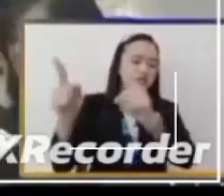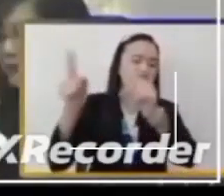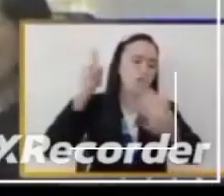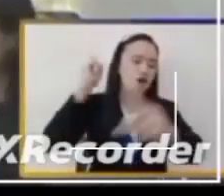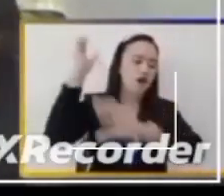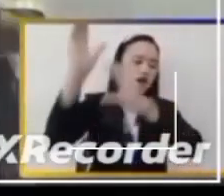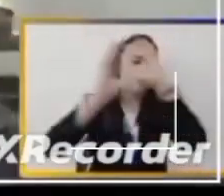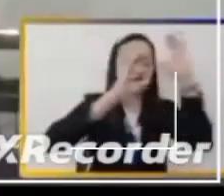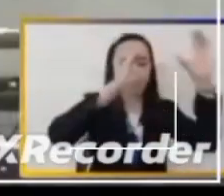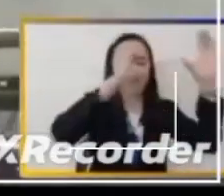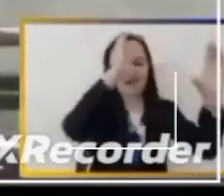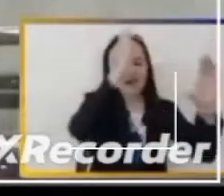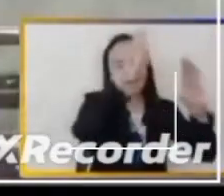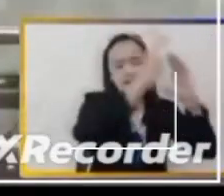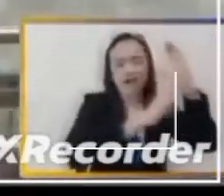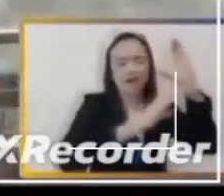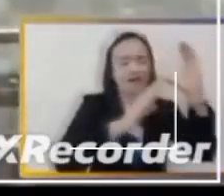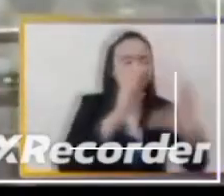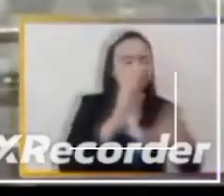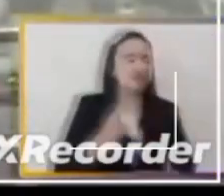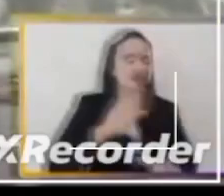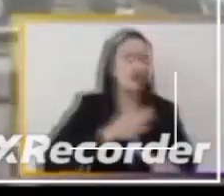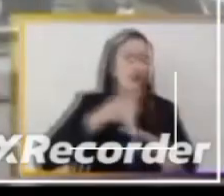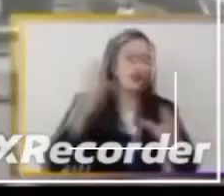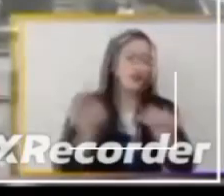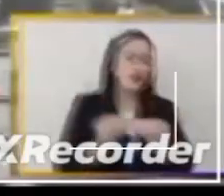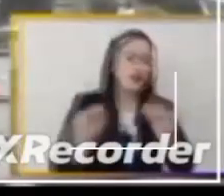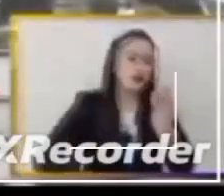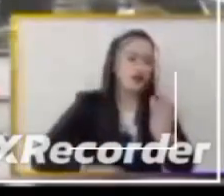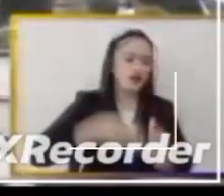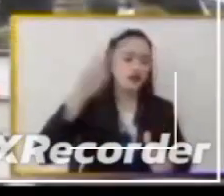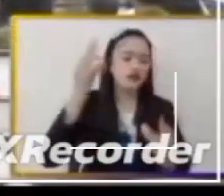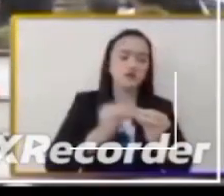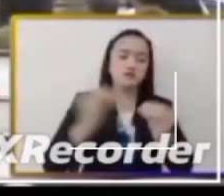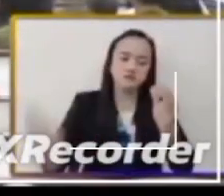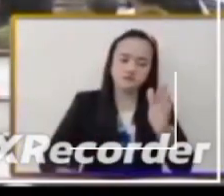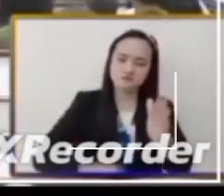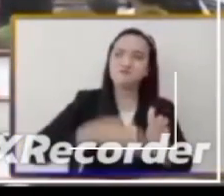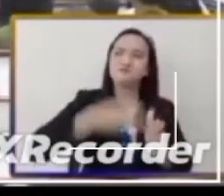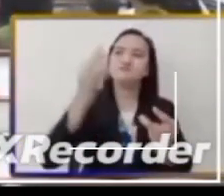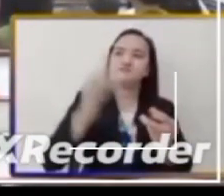Standing on the mountain, I'm going higher.